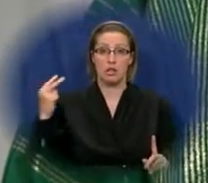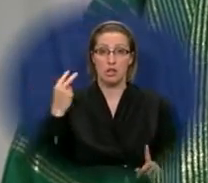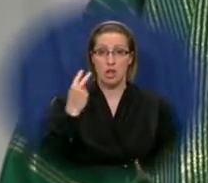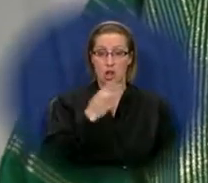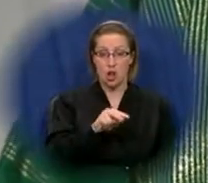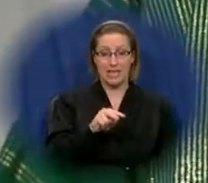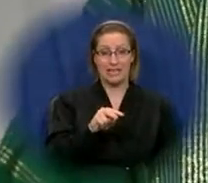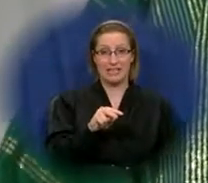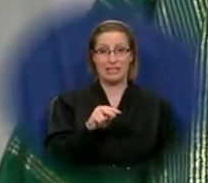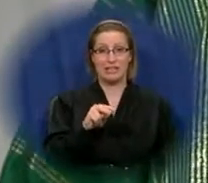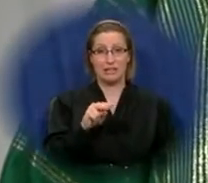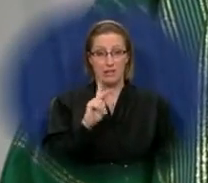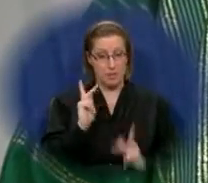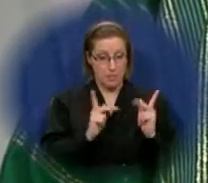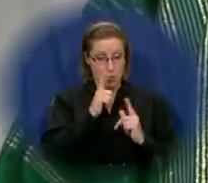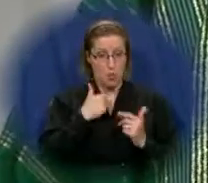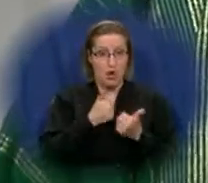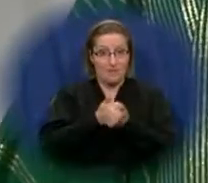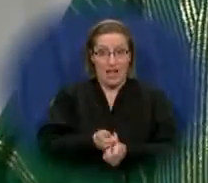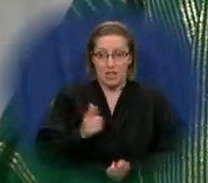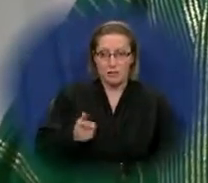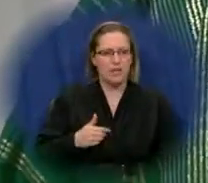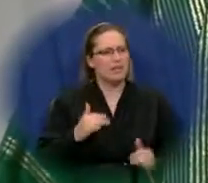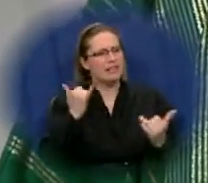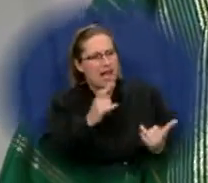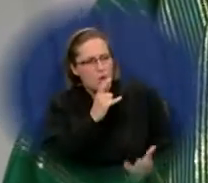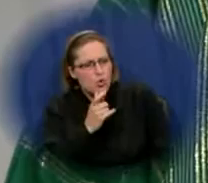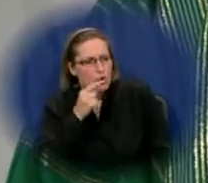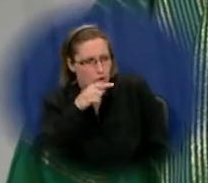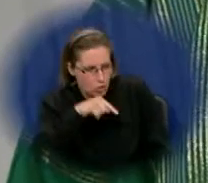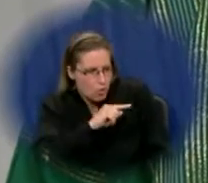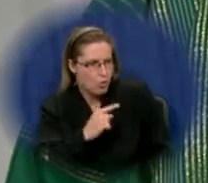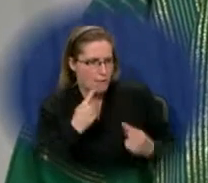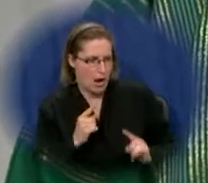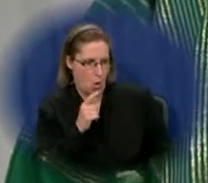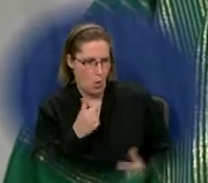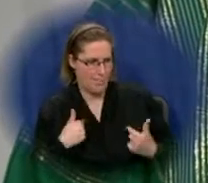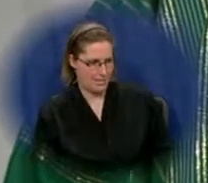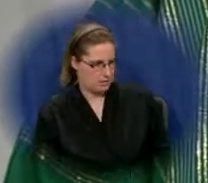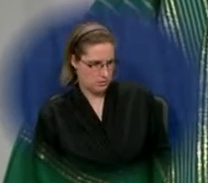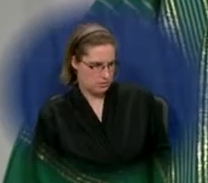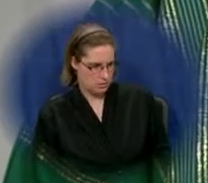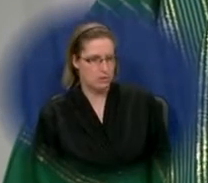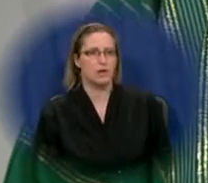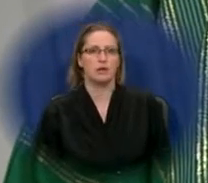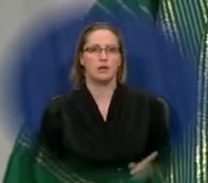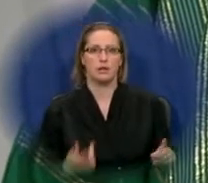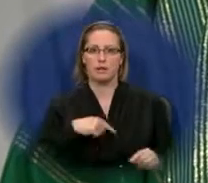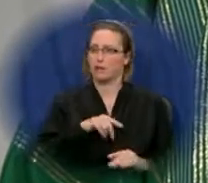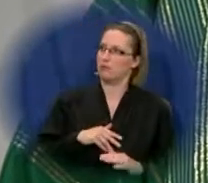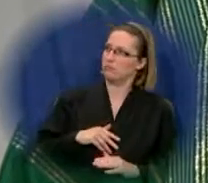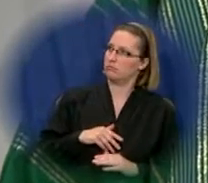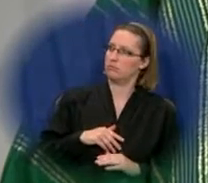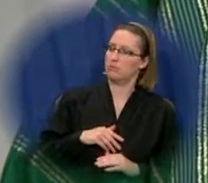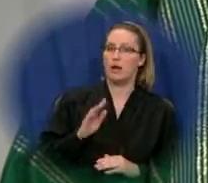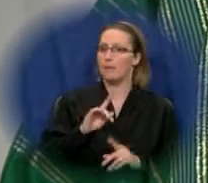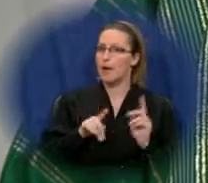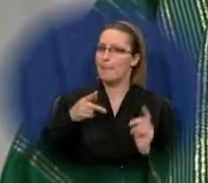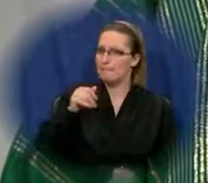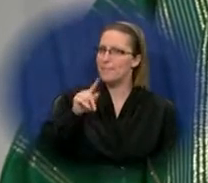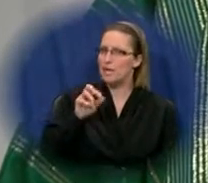spent all this time with him, "Now, who do you say that I am?" Probably all of them were rather quiet, except for